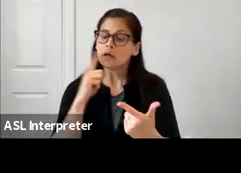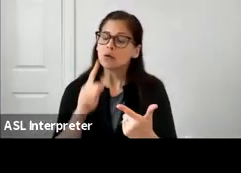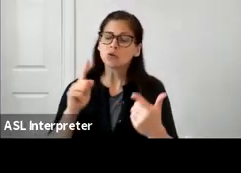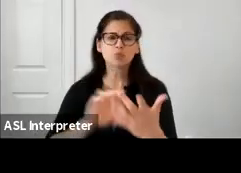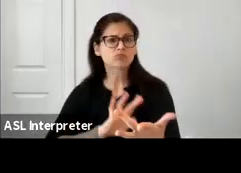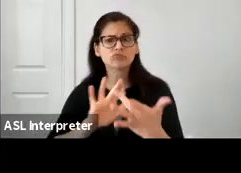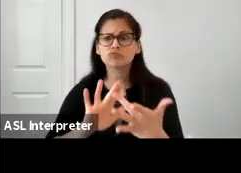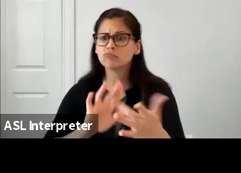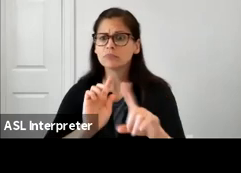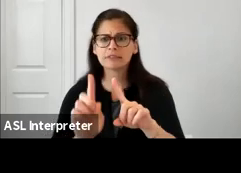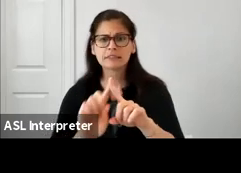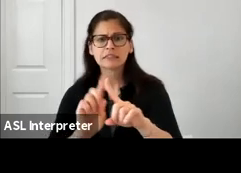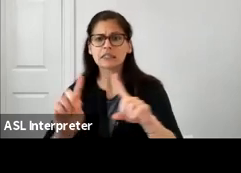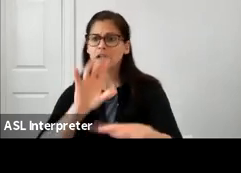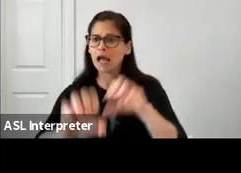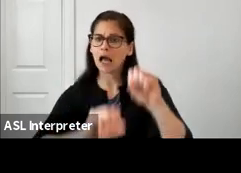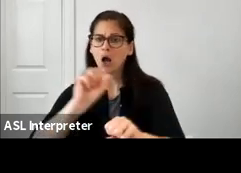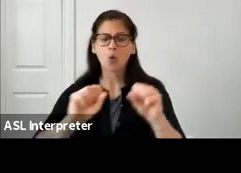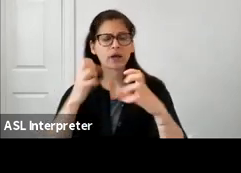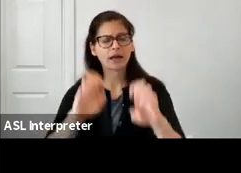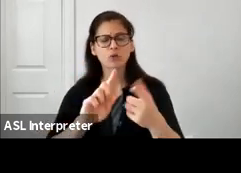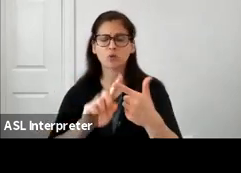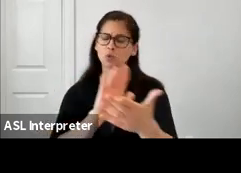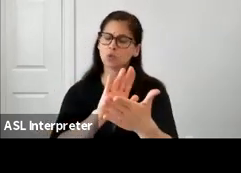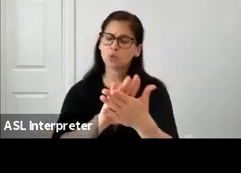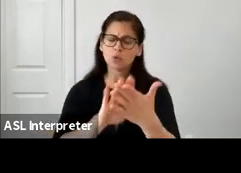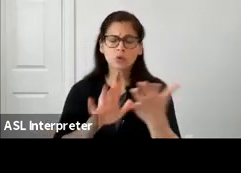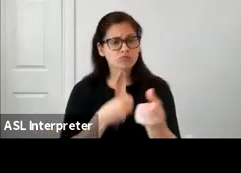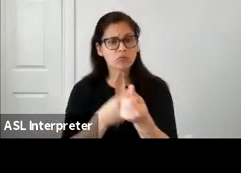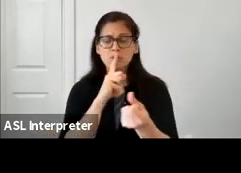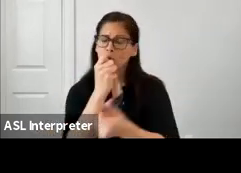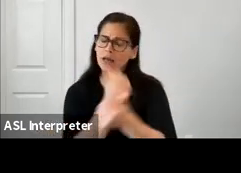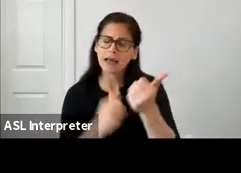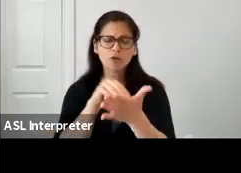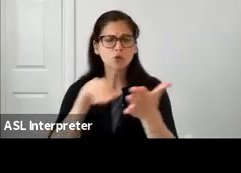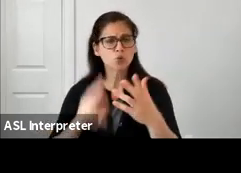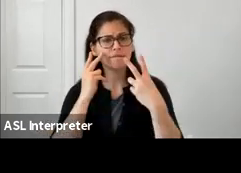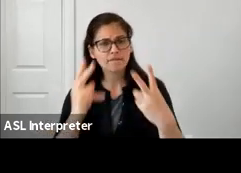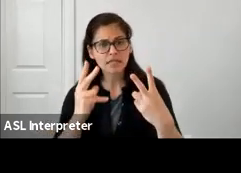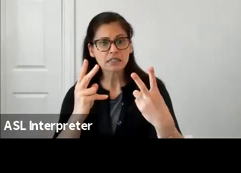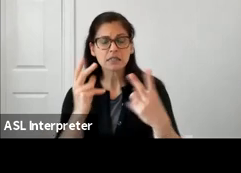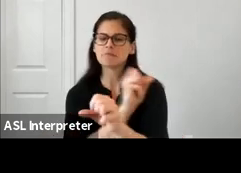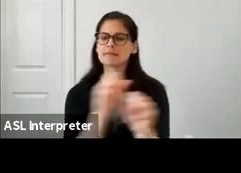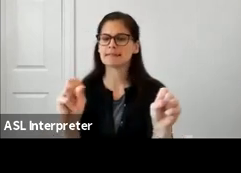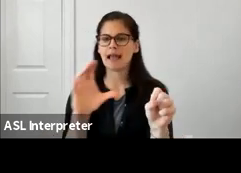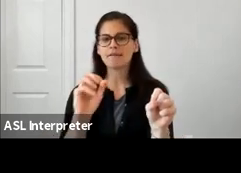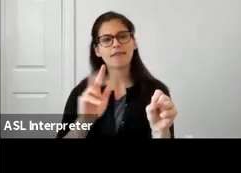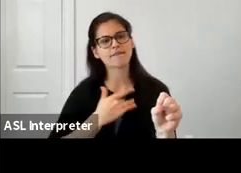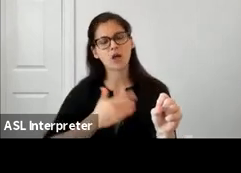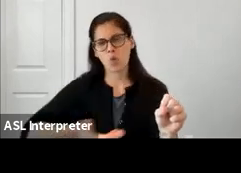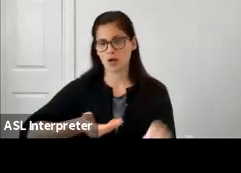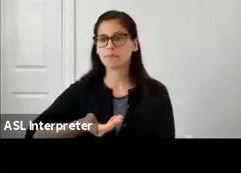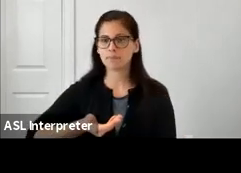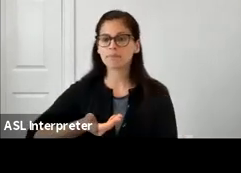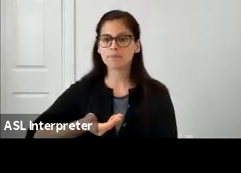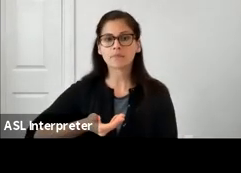to schools serving students with disabilities to ensure that every student's visit is safe and welcoming. A